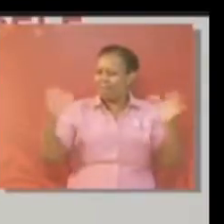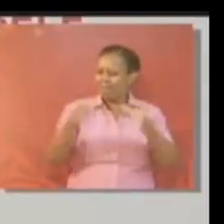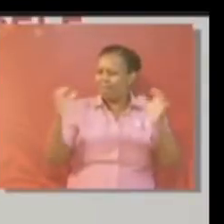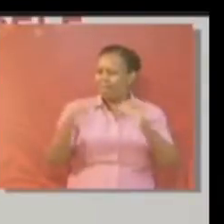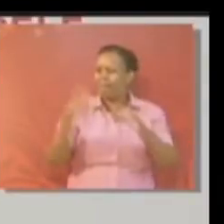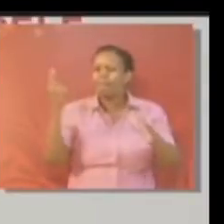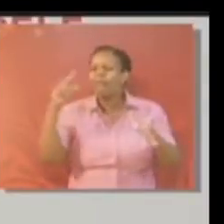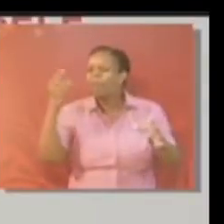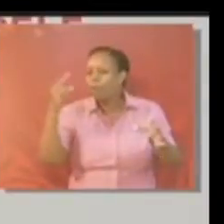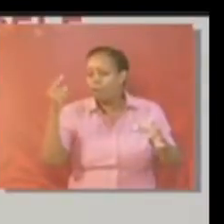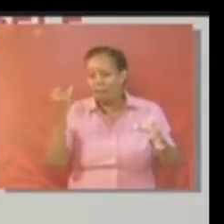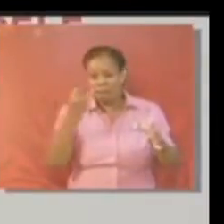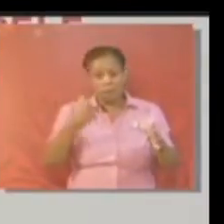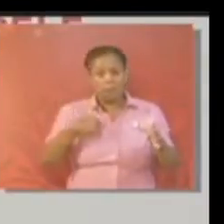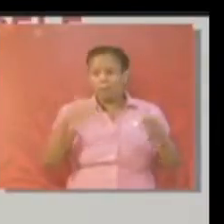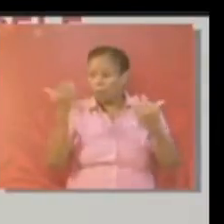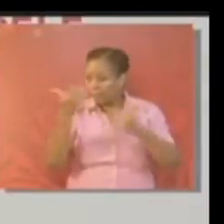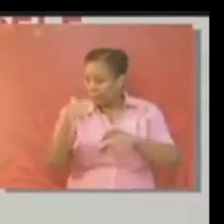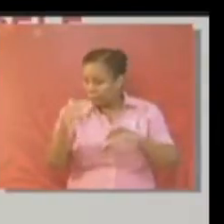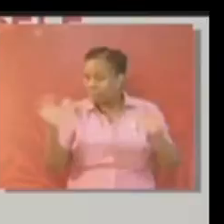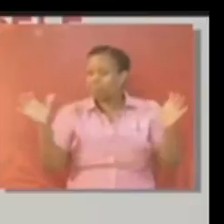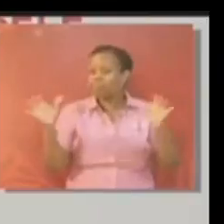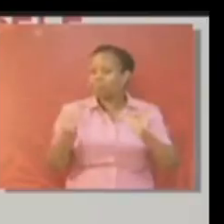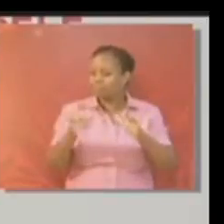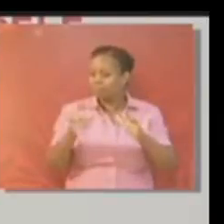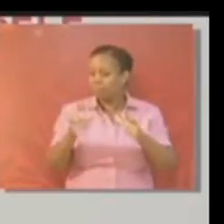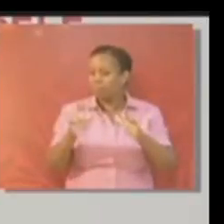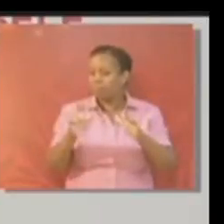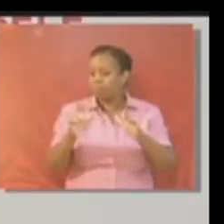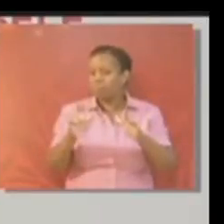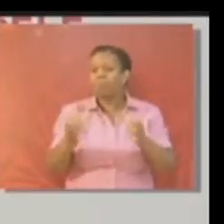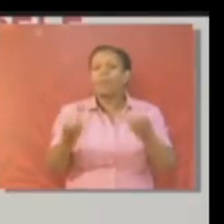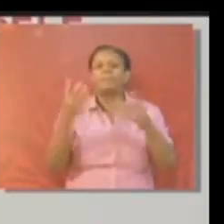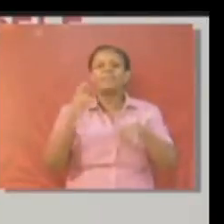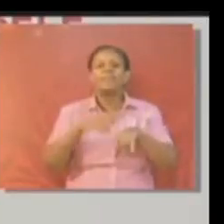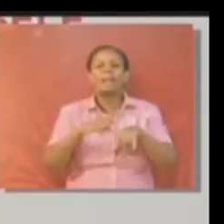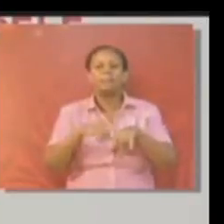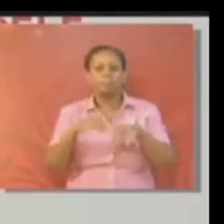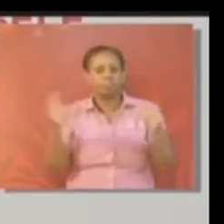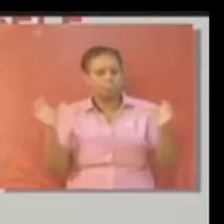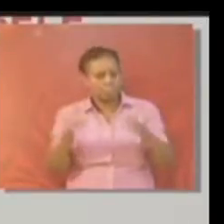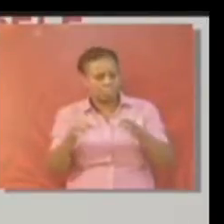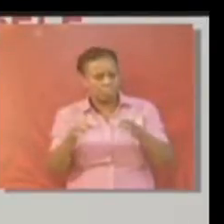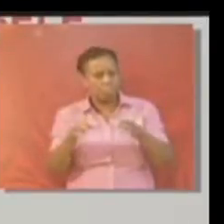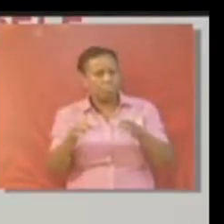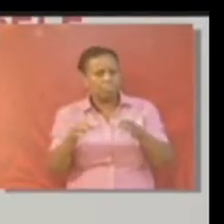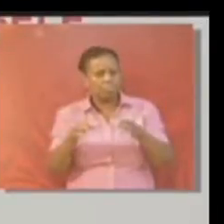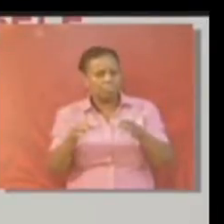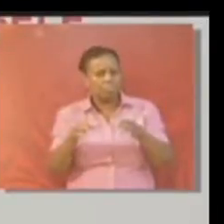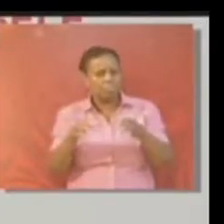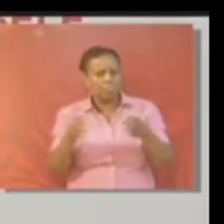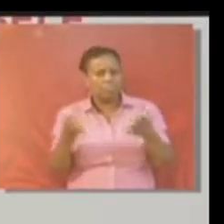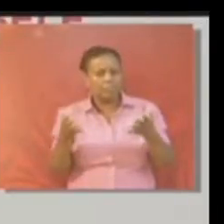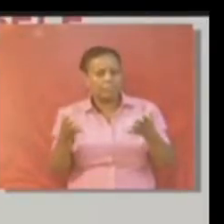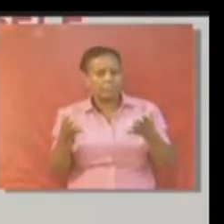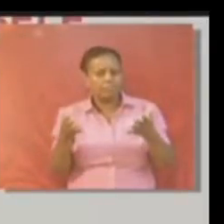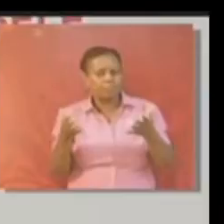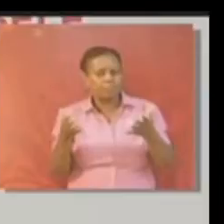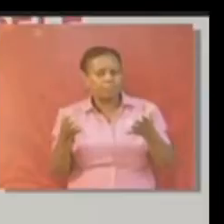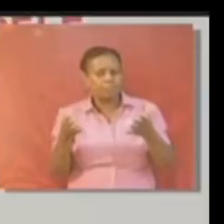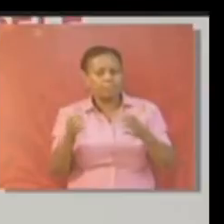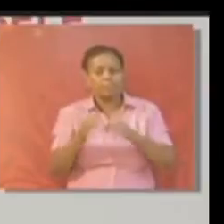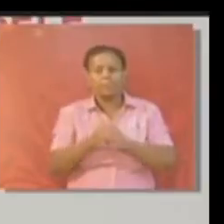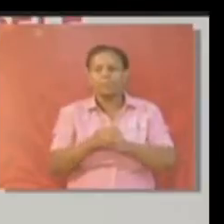our congregation, the length of time we are congregating for, avoid situations where we